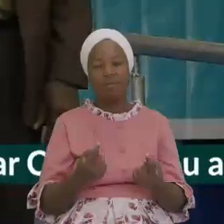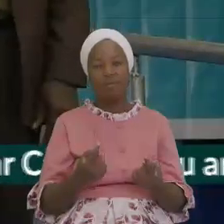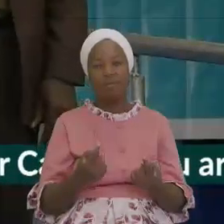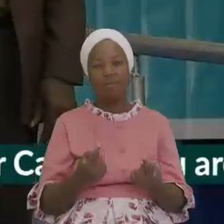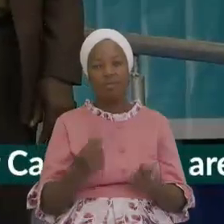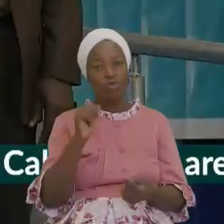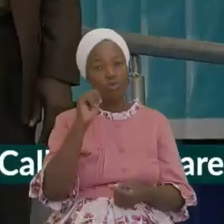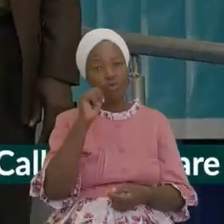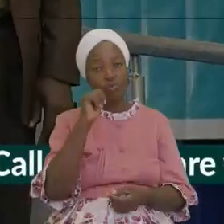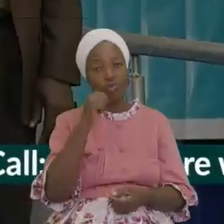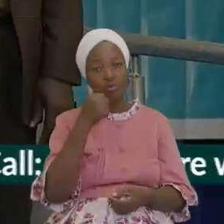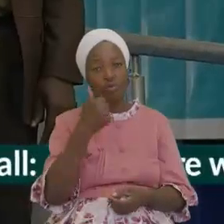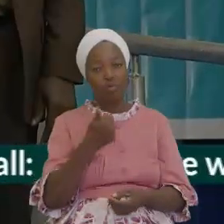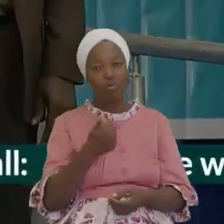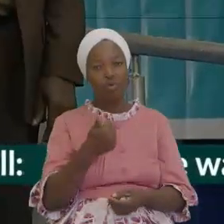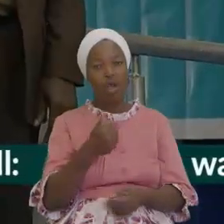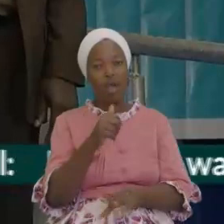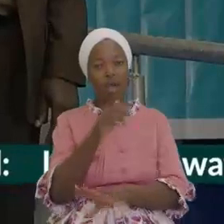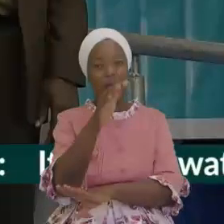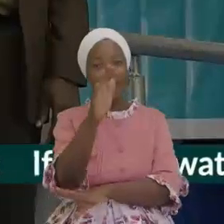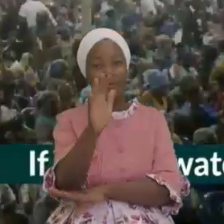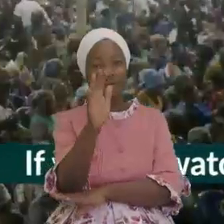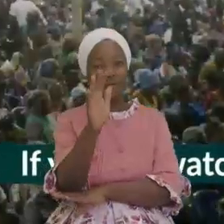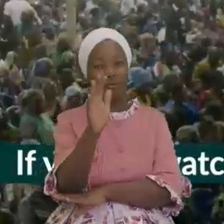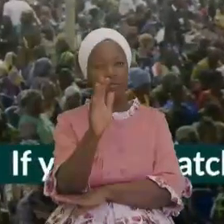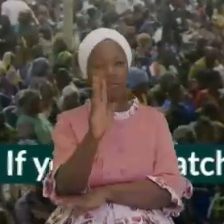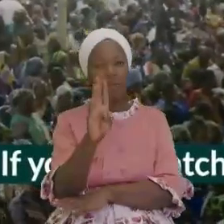Tomorrow afternoon, 2 o'clock.